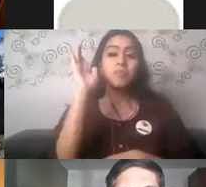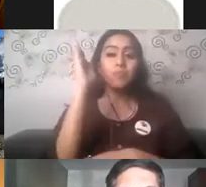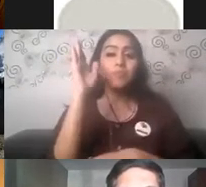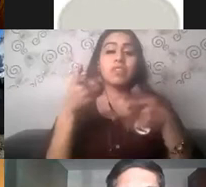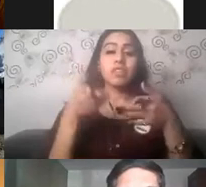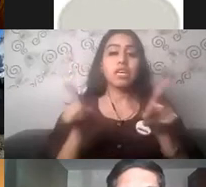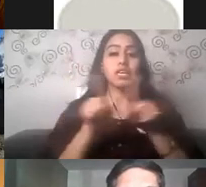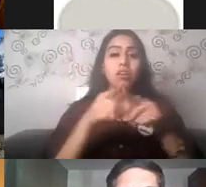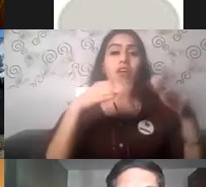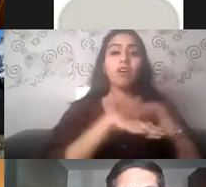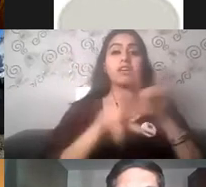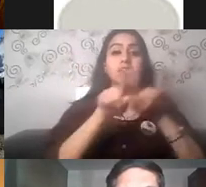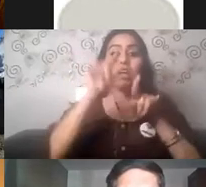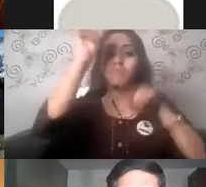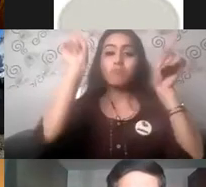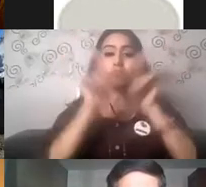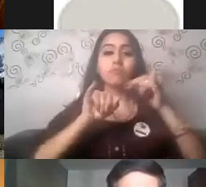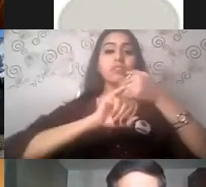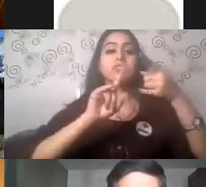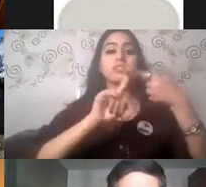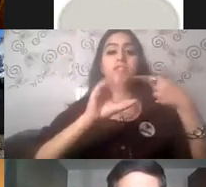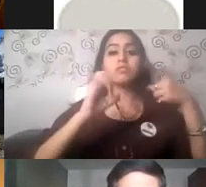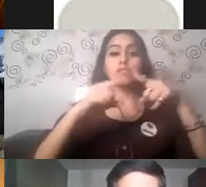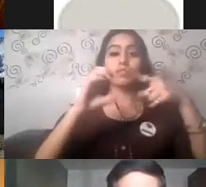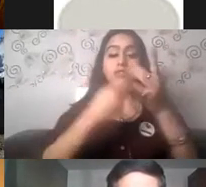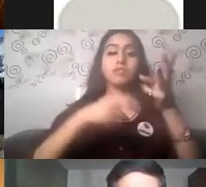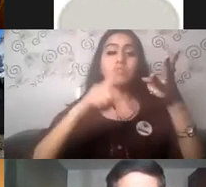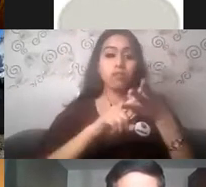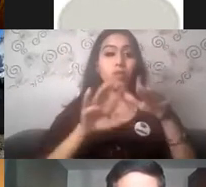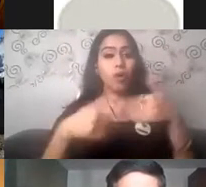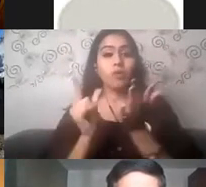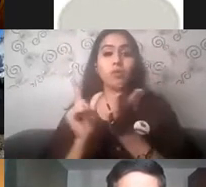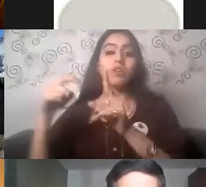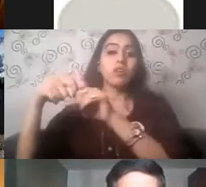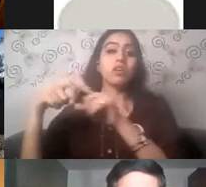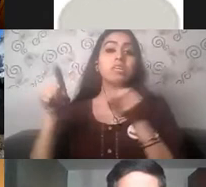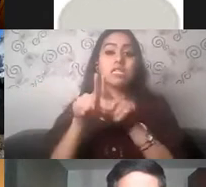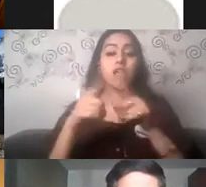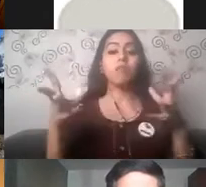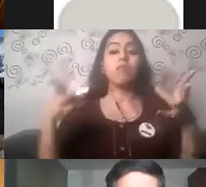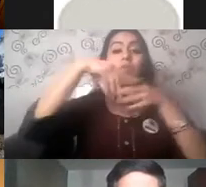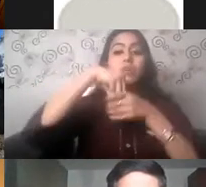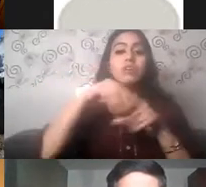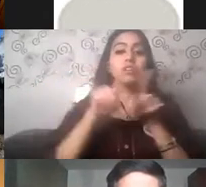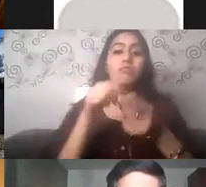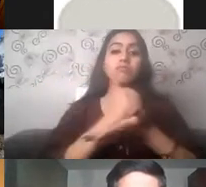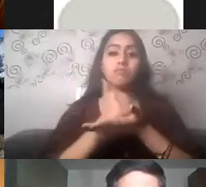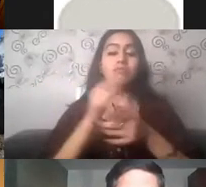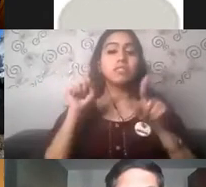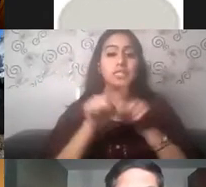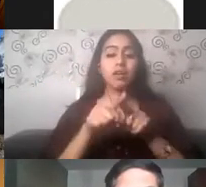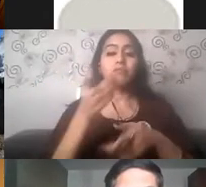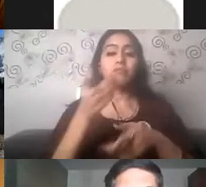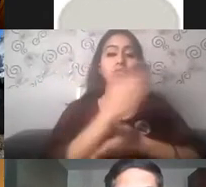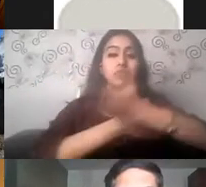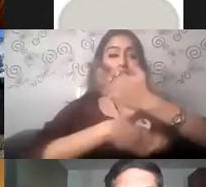in the sector in India and in the UK to see if we can adopt some practices from here for Sarthak's